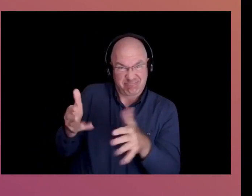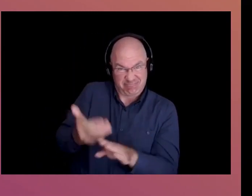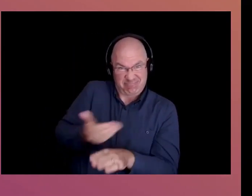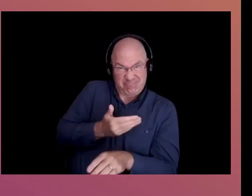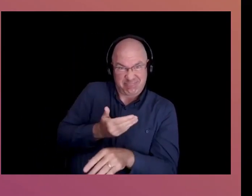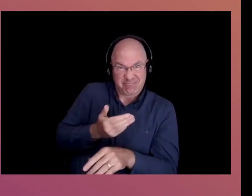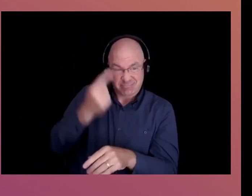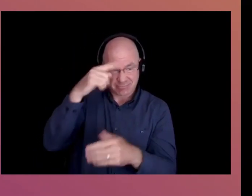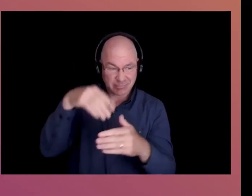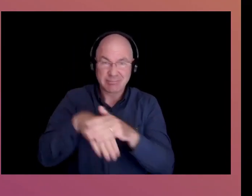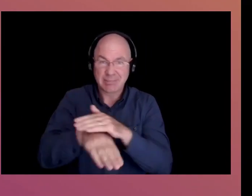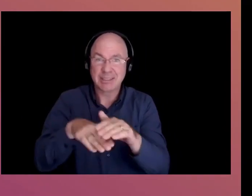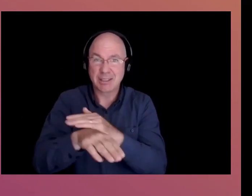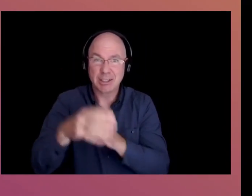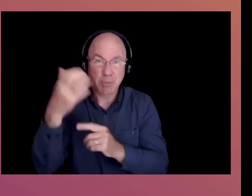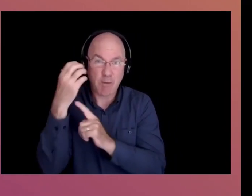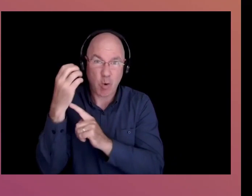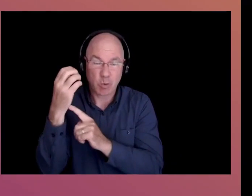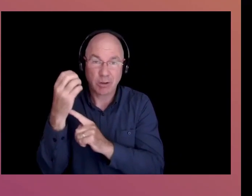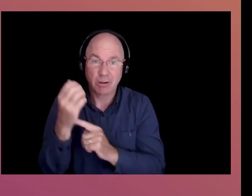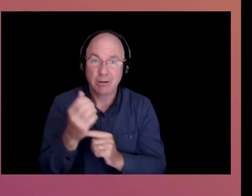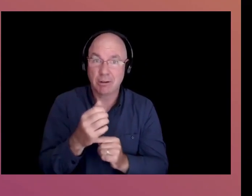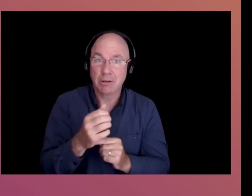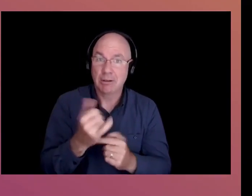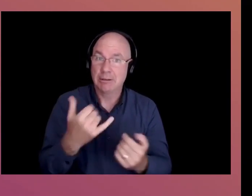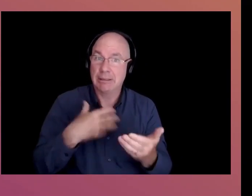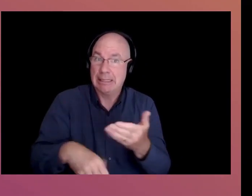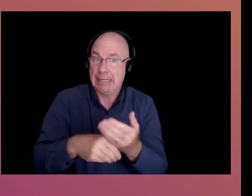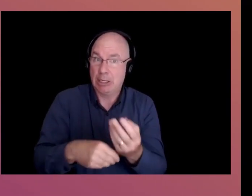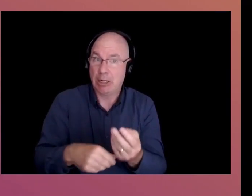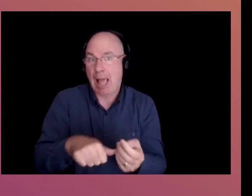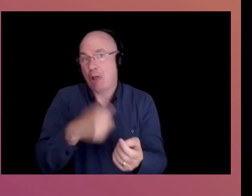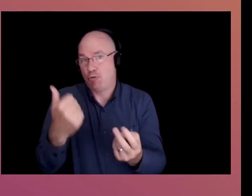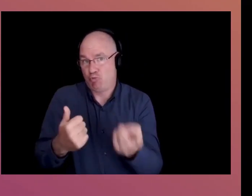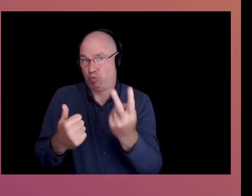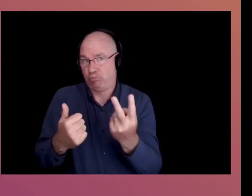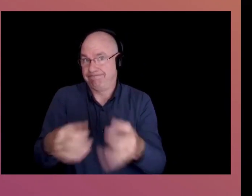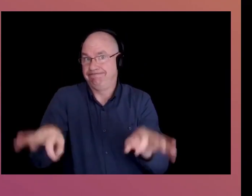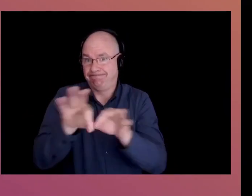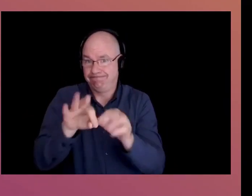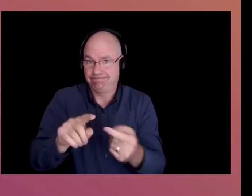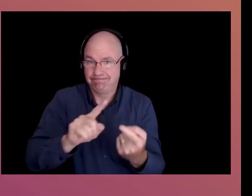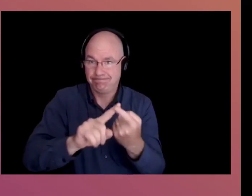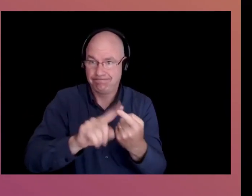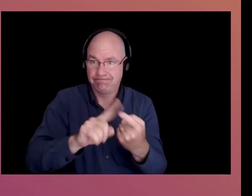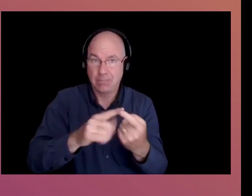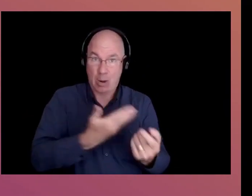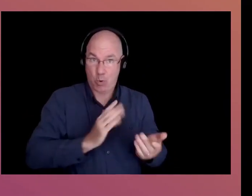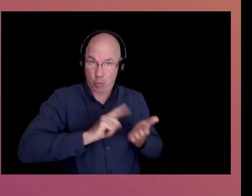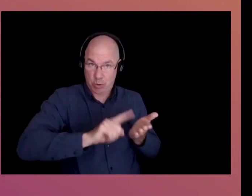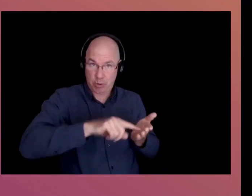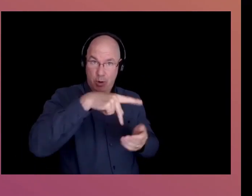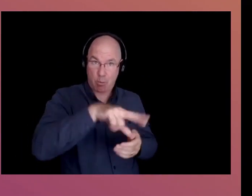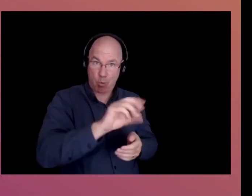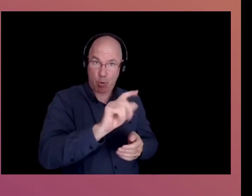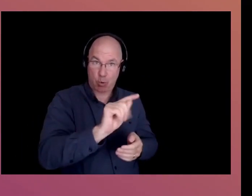accessible smartphones. Now I want to add two more important things. First, from a research prototype to a product.